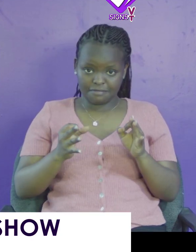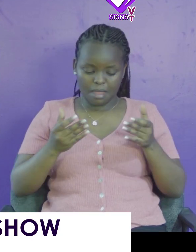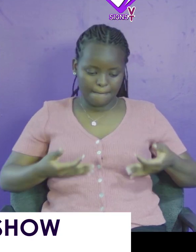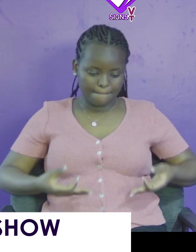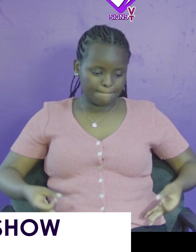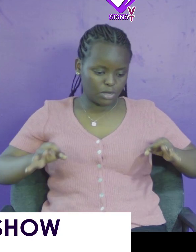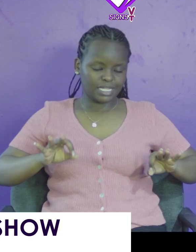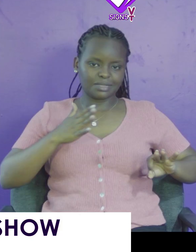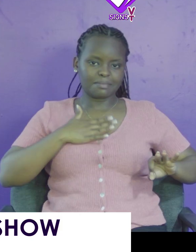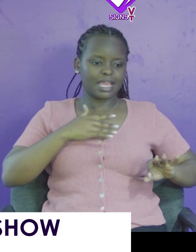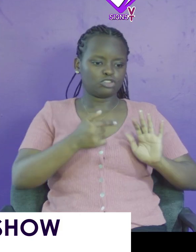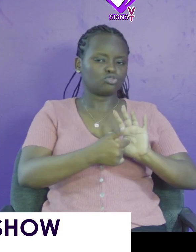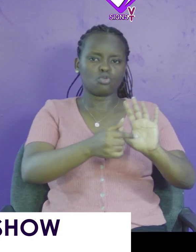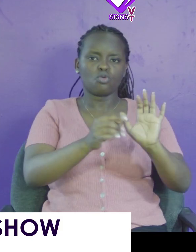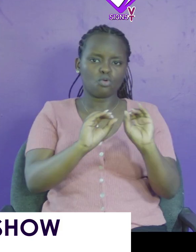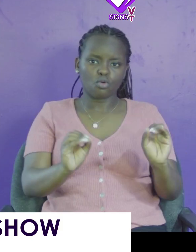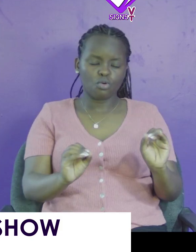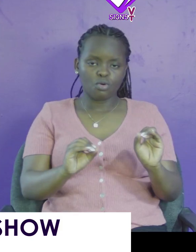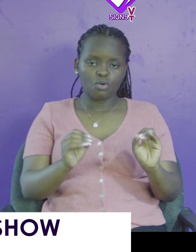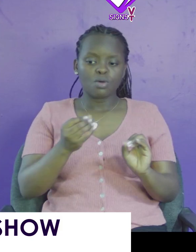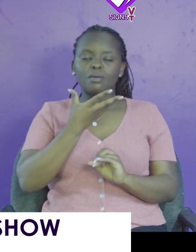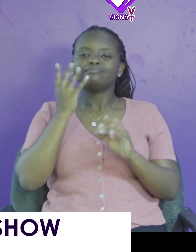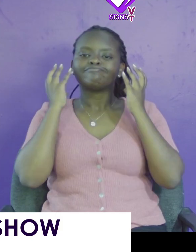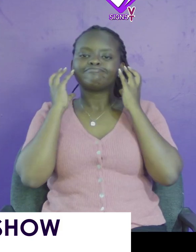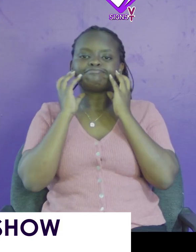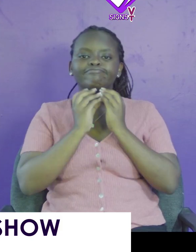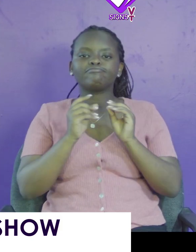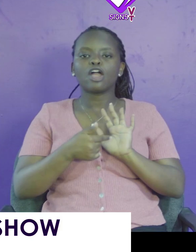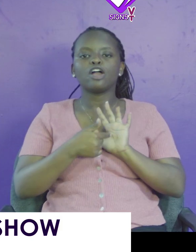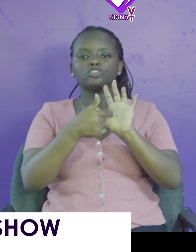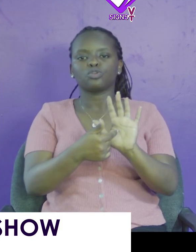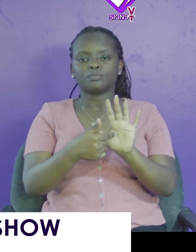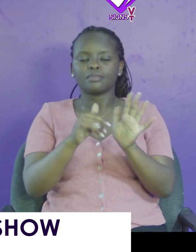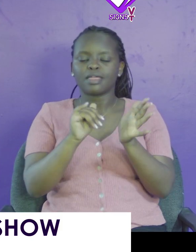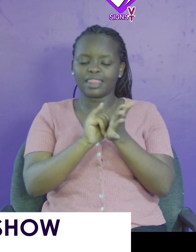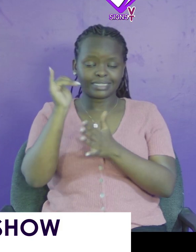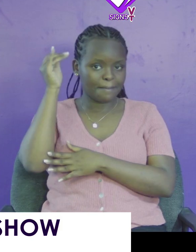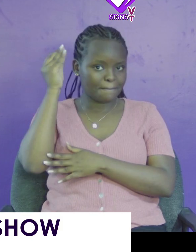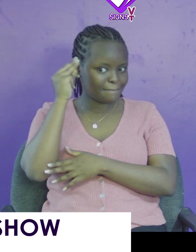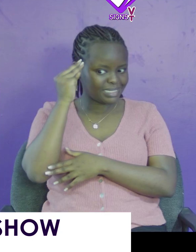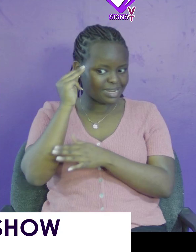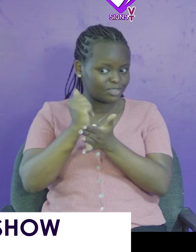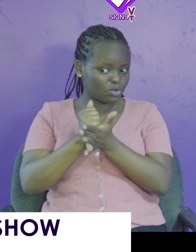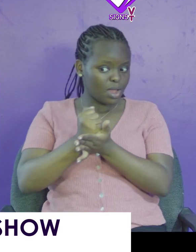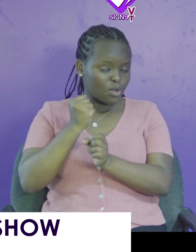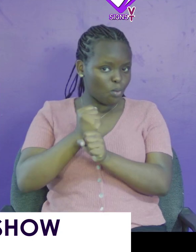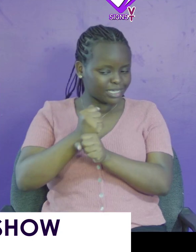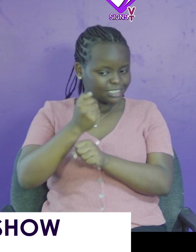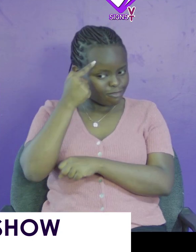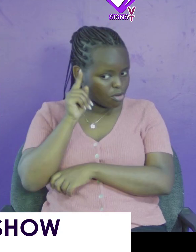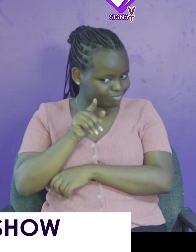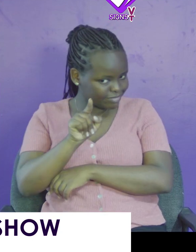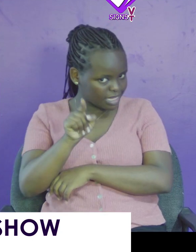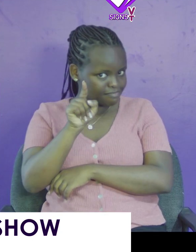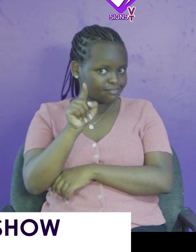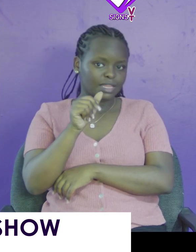beards show. How true is that statement? It is a mentality that works for himself alone, not for me. Because we